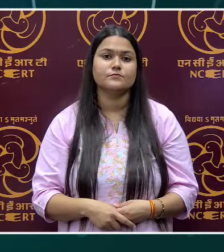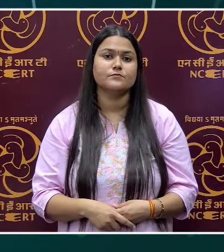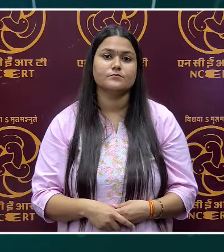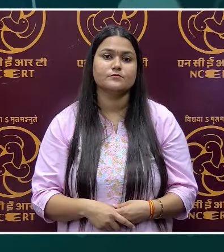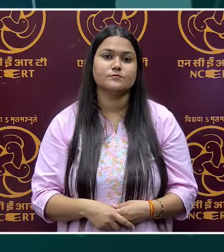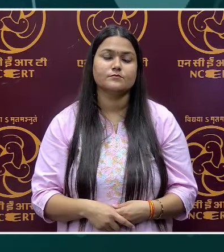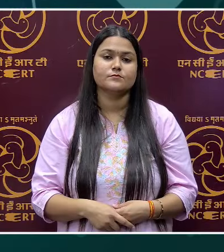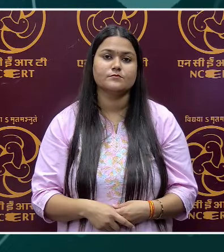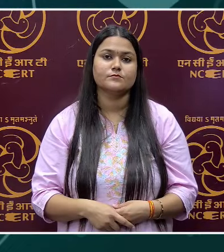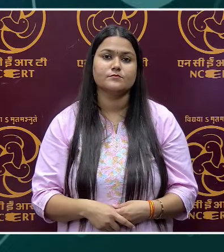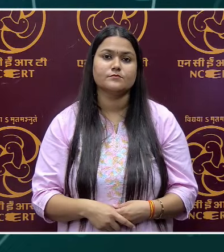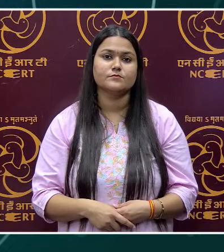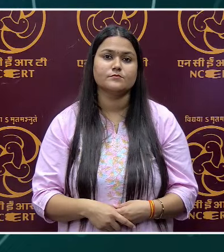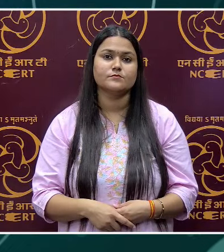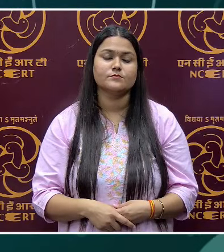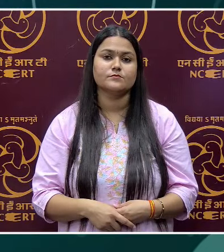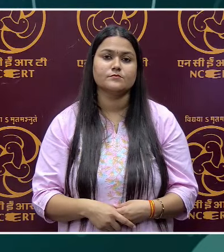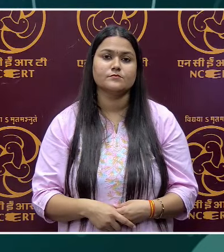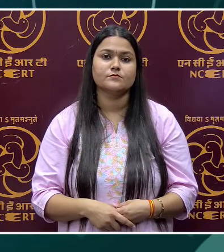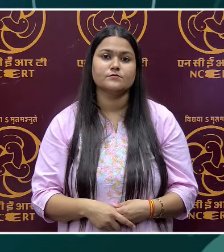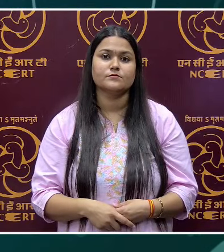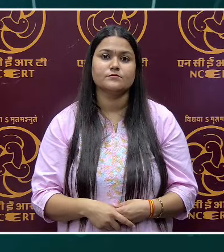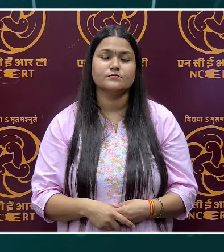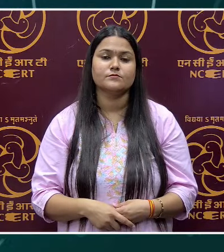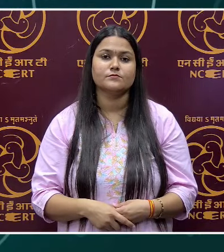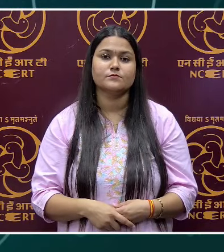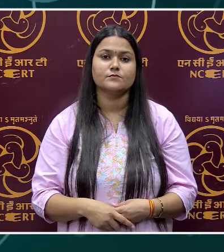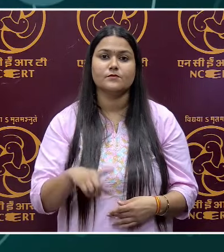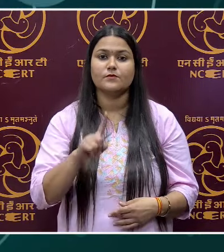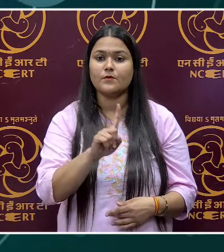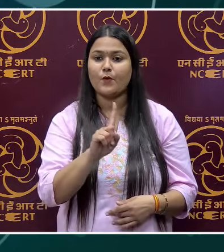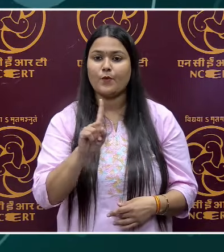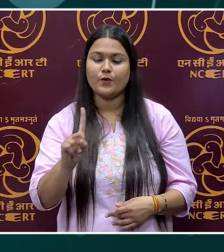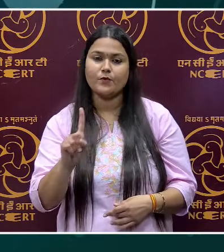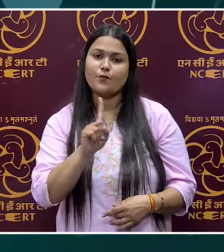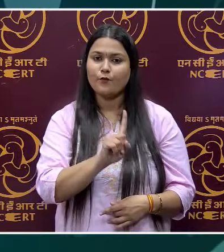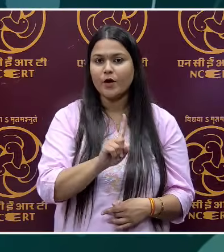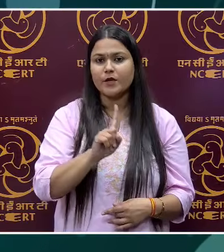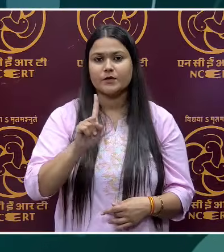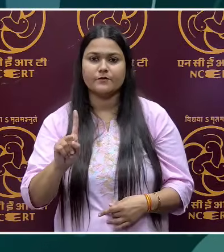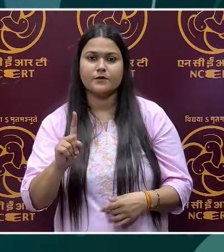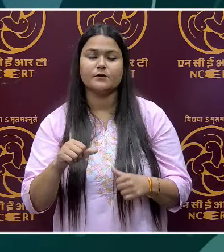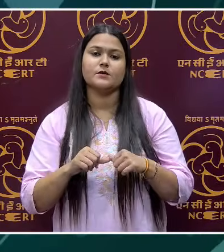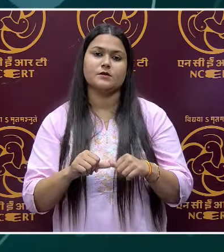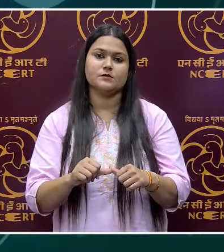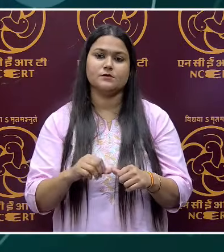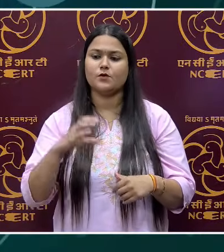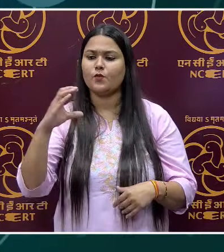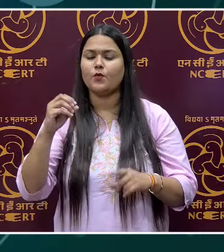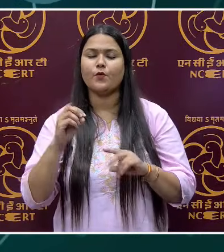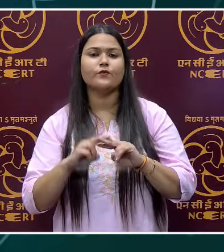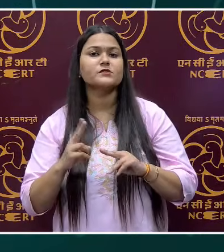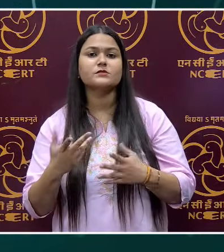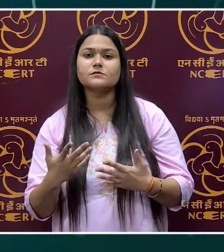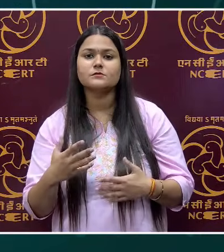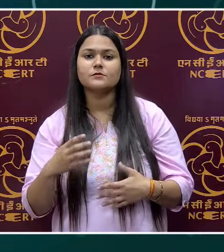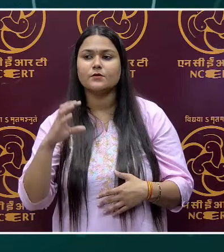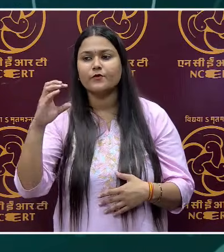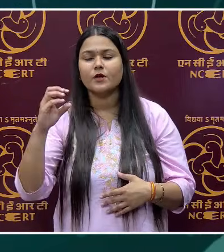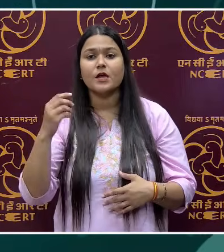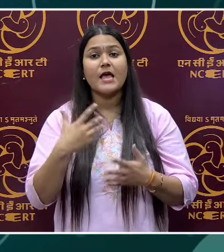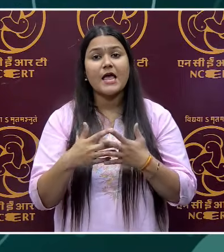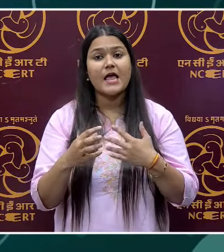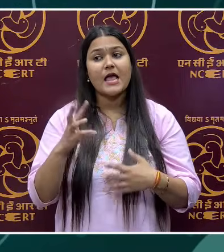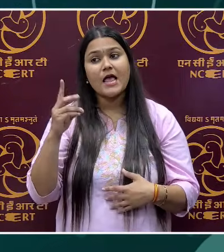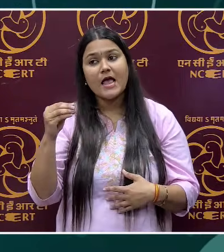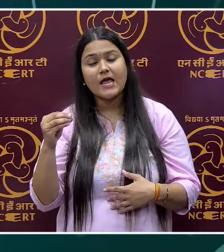will be the value from this row 1? We can see 1 and 1 are the coefficients. Coefficient means what is the number that is multiplied